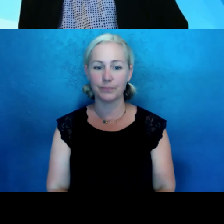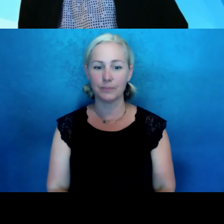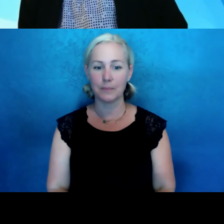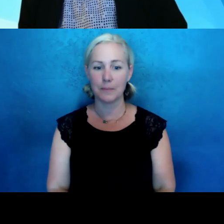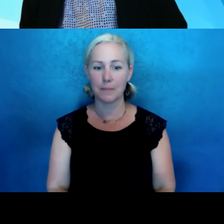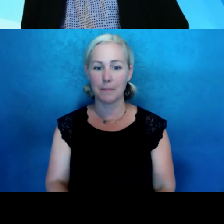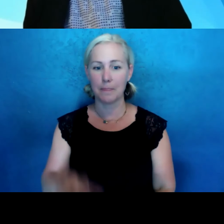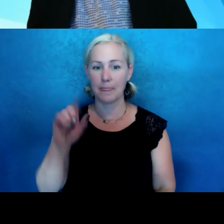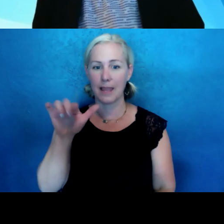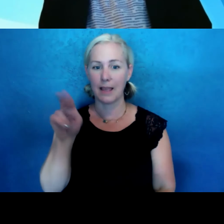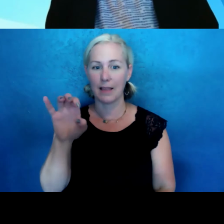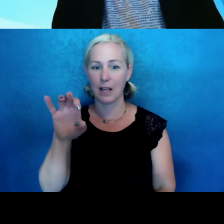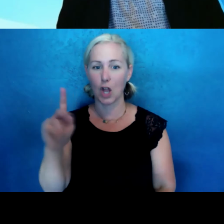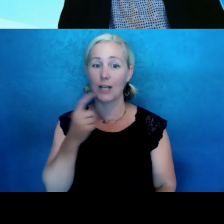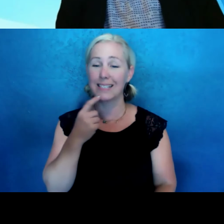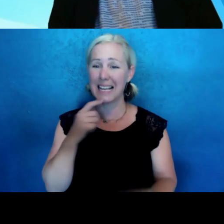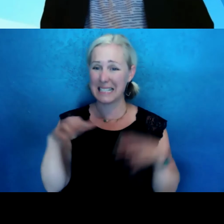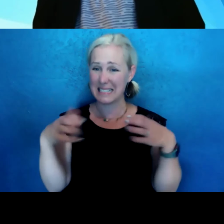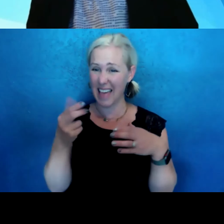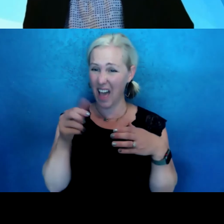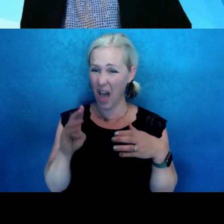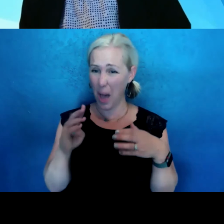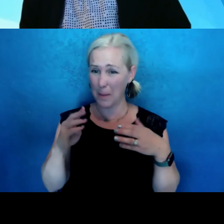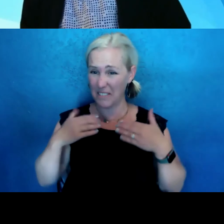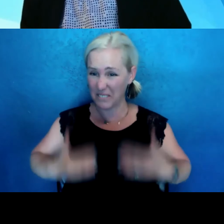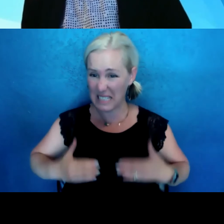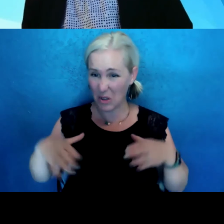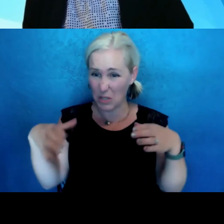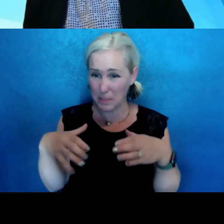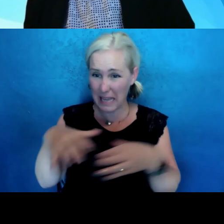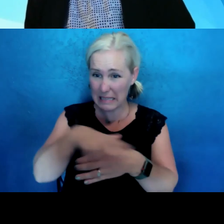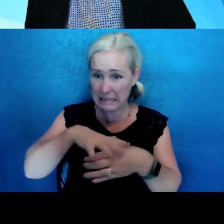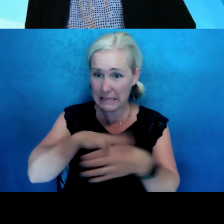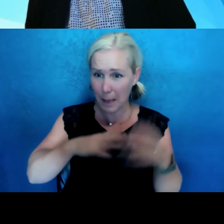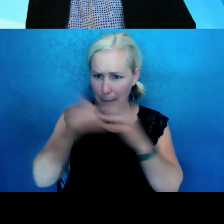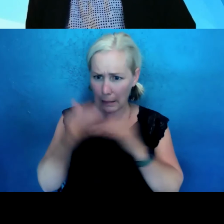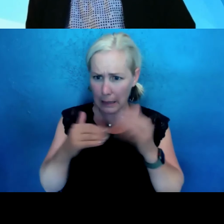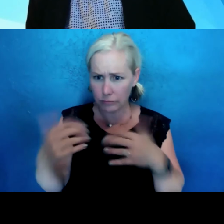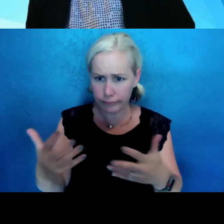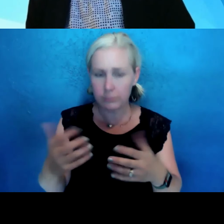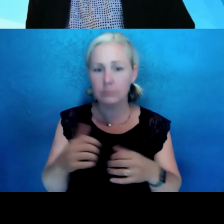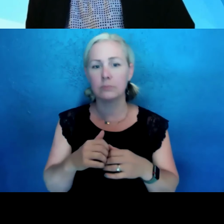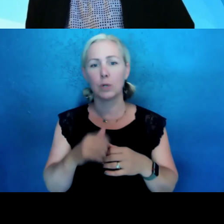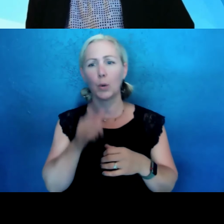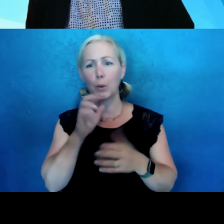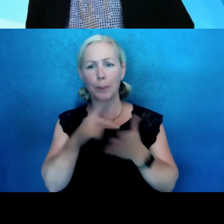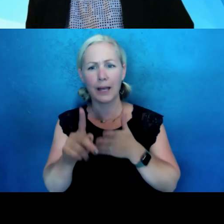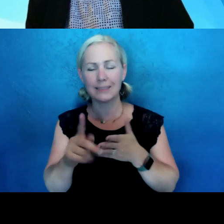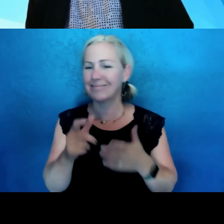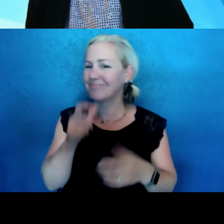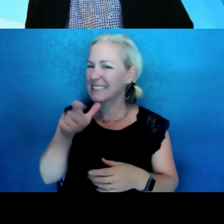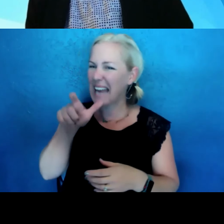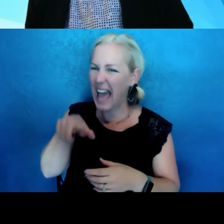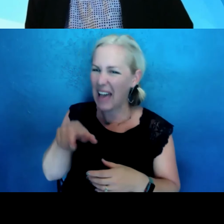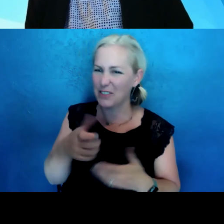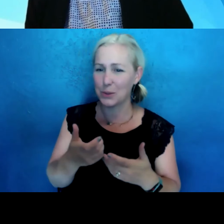Elaine Clark says, is the hub a physical space? Who pays for the space? It does not have to be. A hub is a place